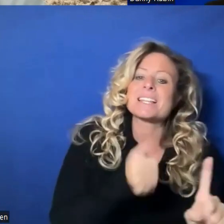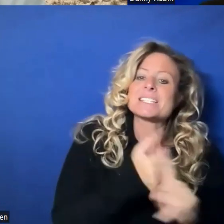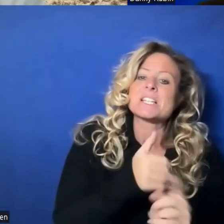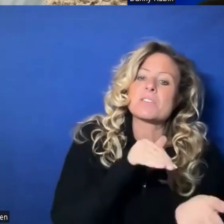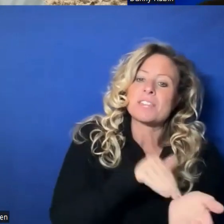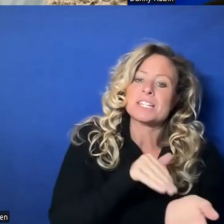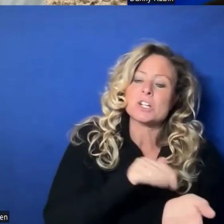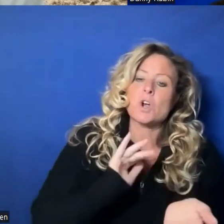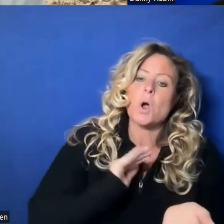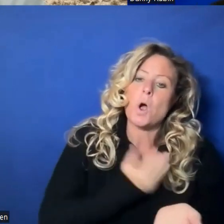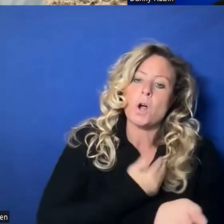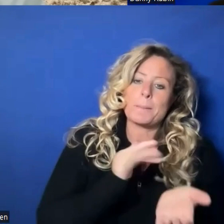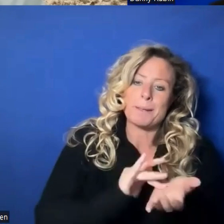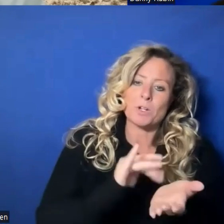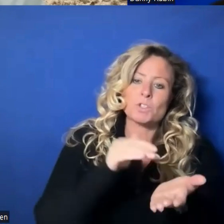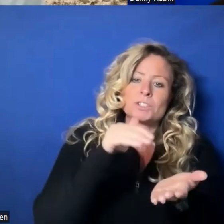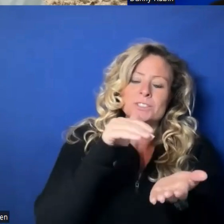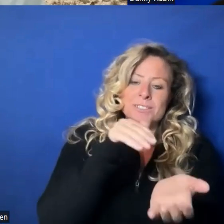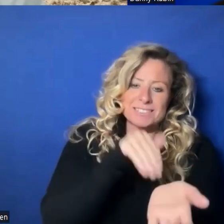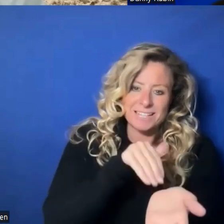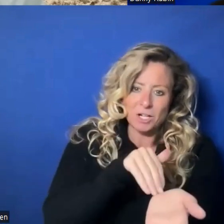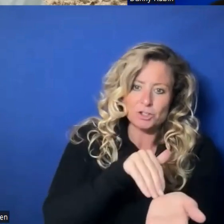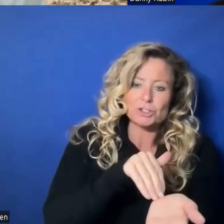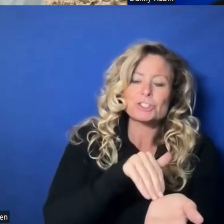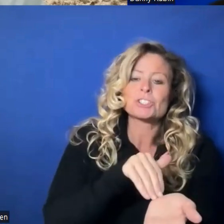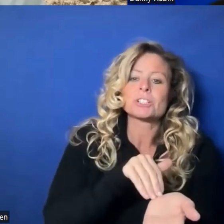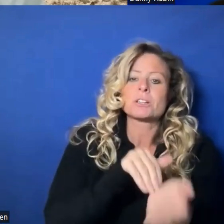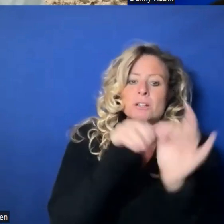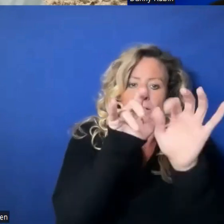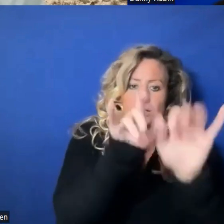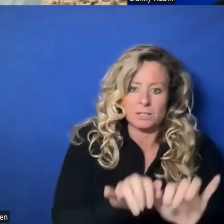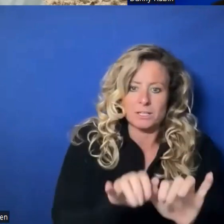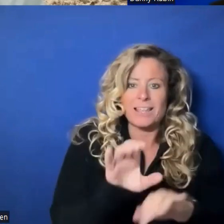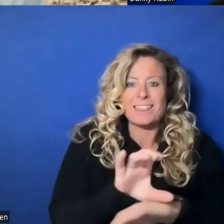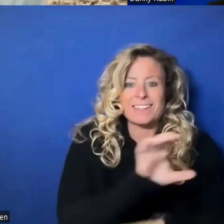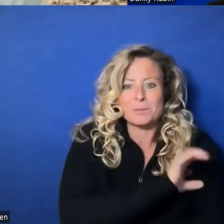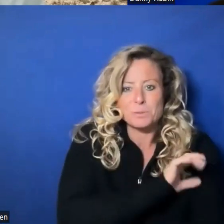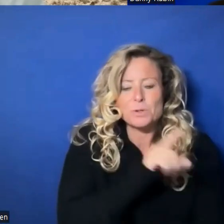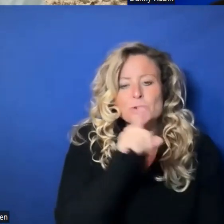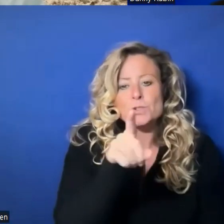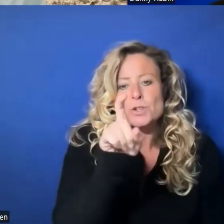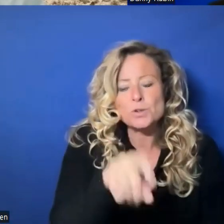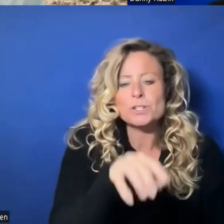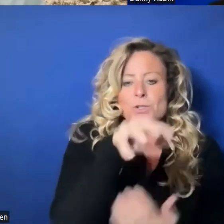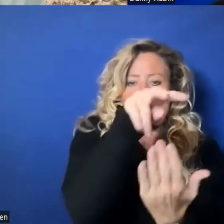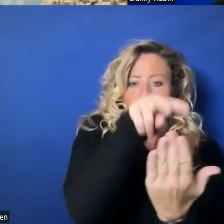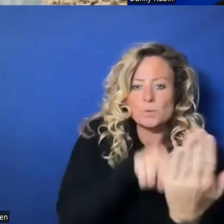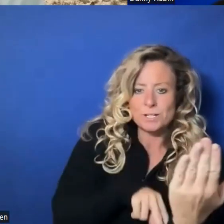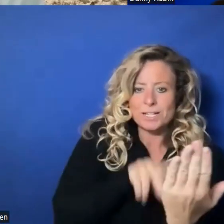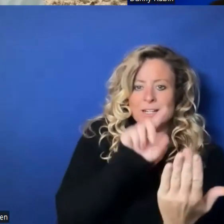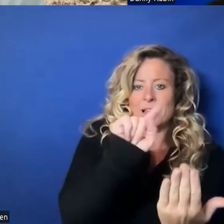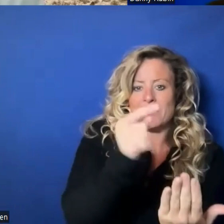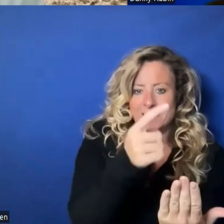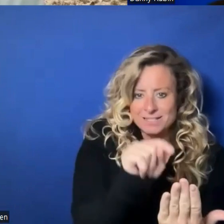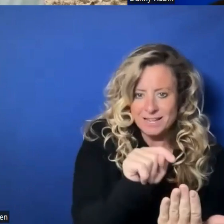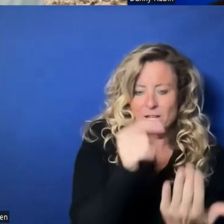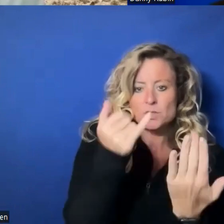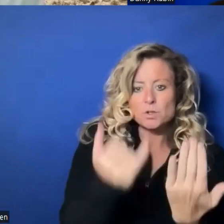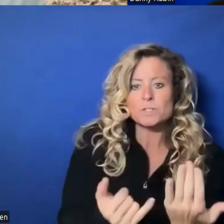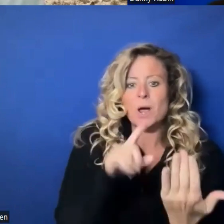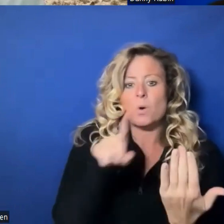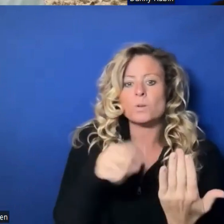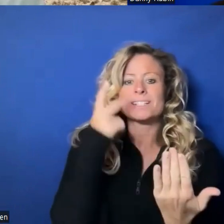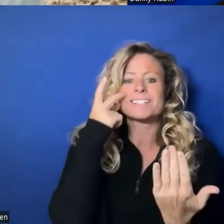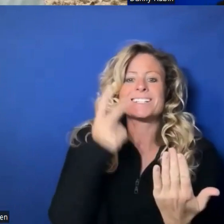our medical doctor is writing in his computer. So you need to read those texts. So now just